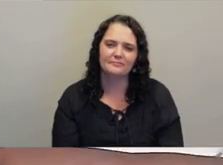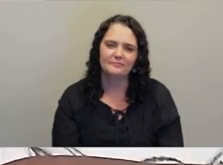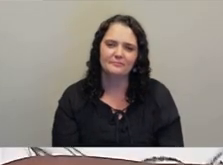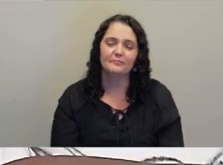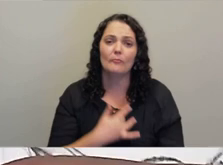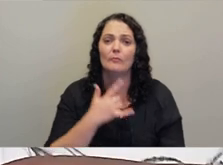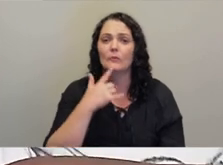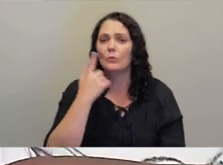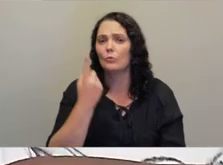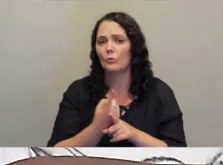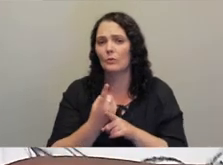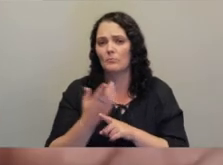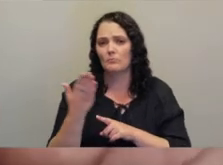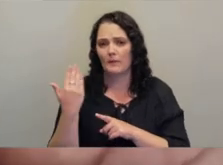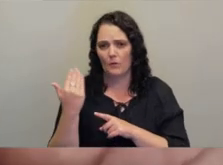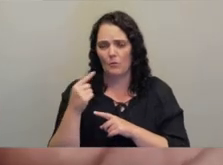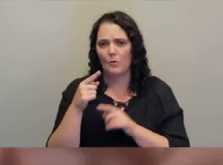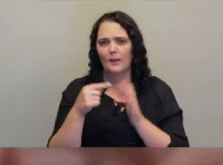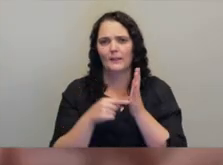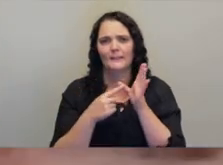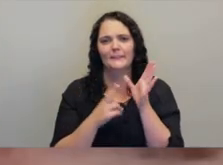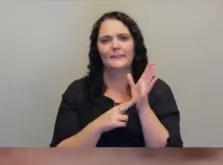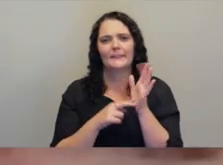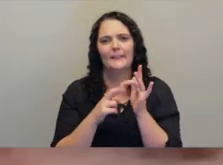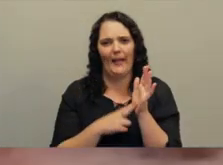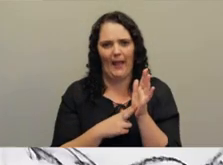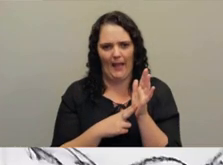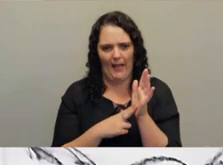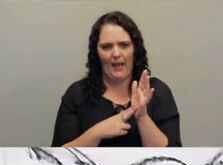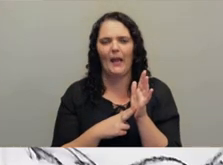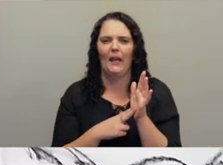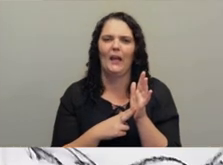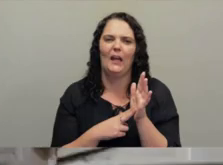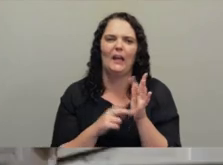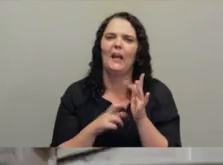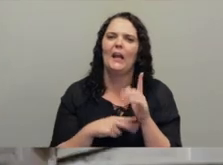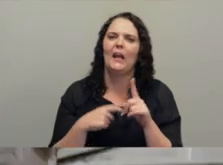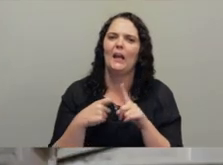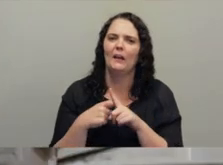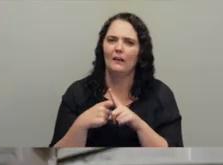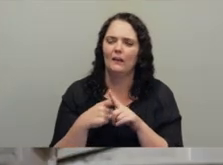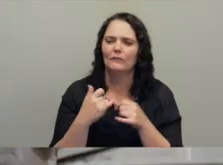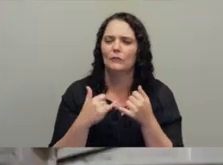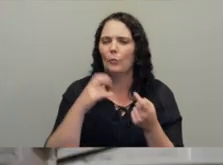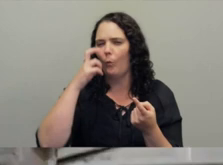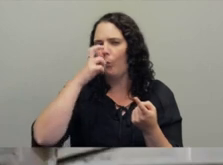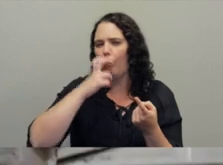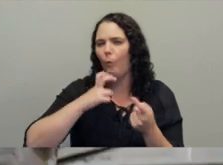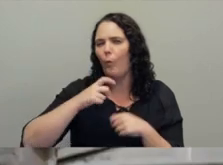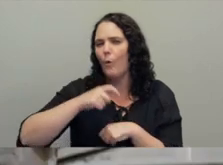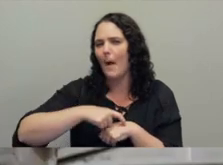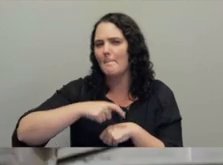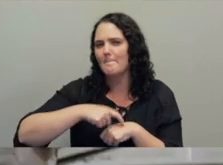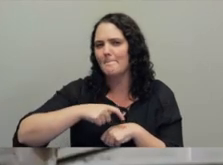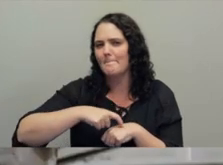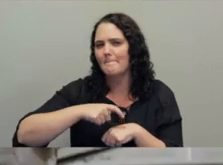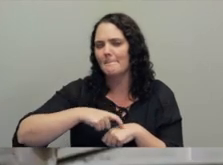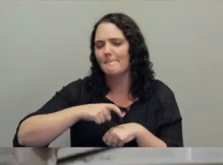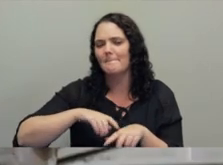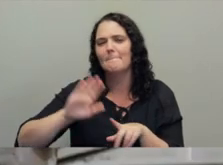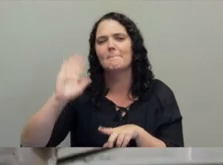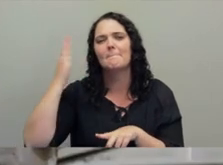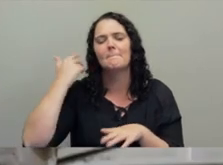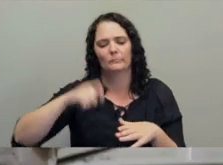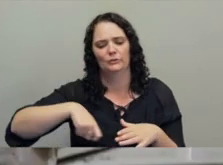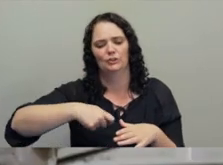using a tannin-based ink, let's switch cameras again, is a very, very old recipe for using,